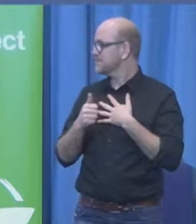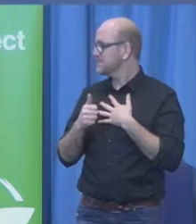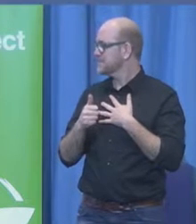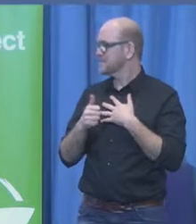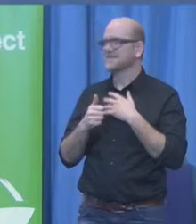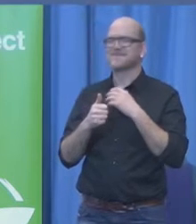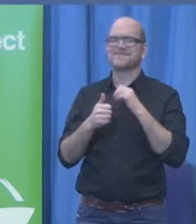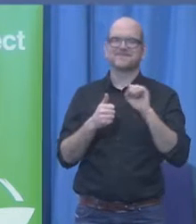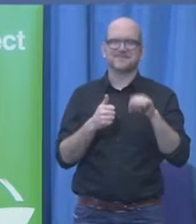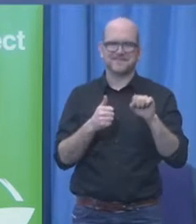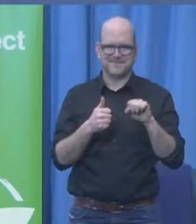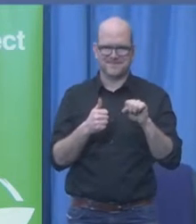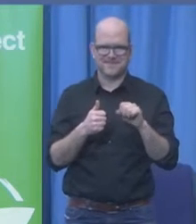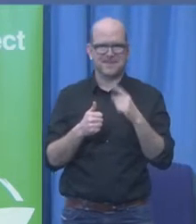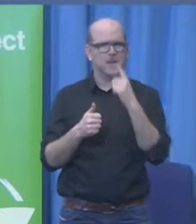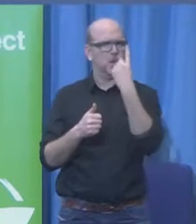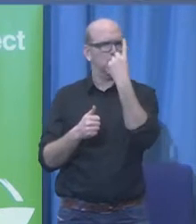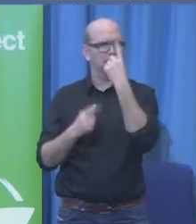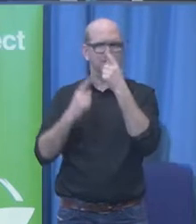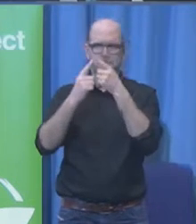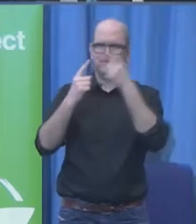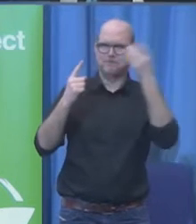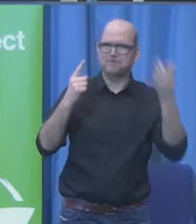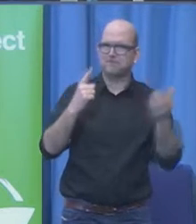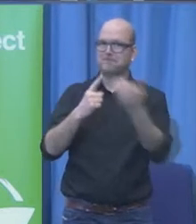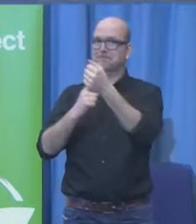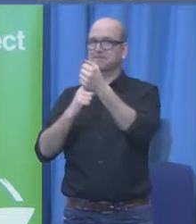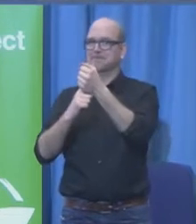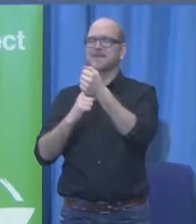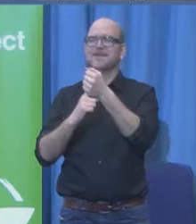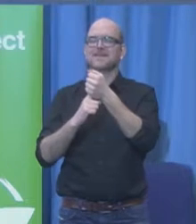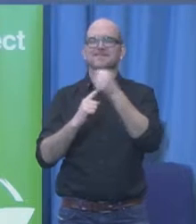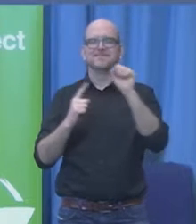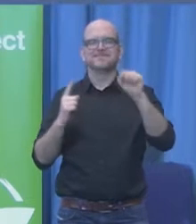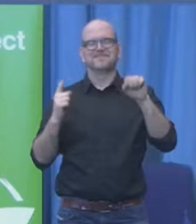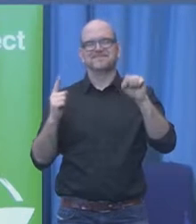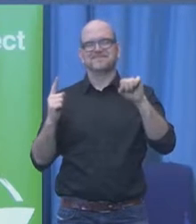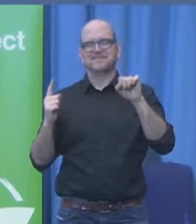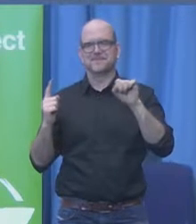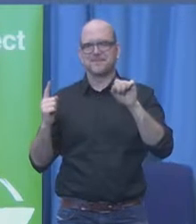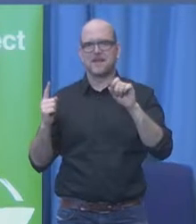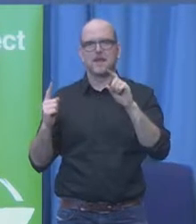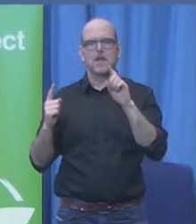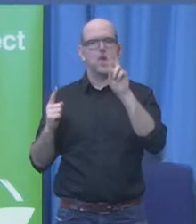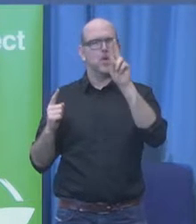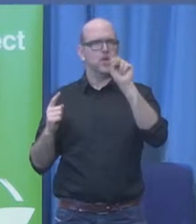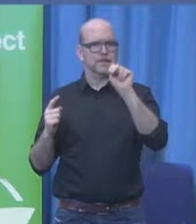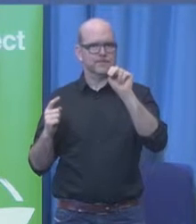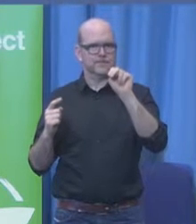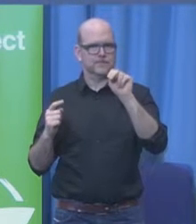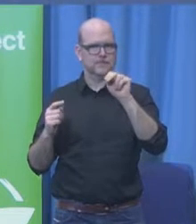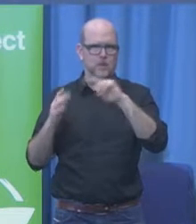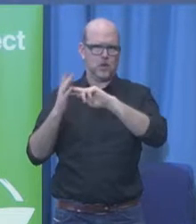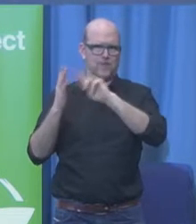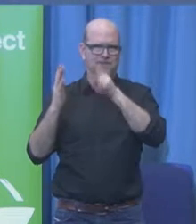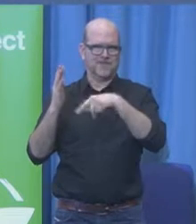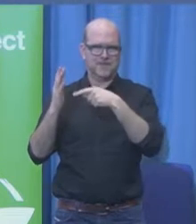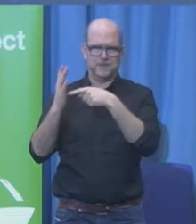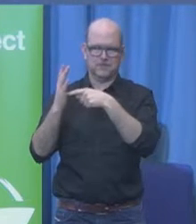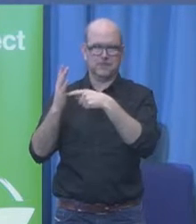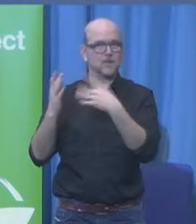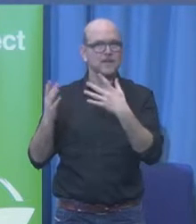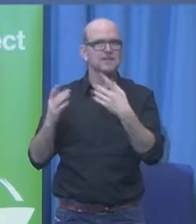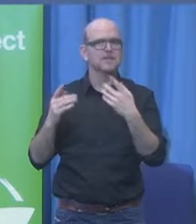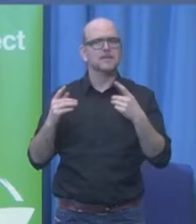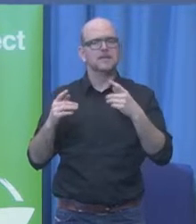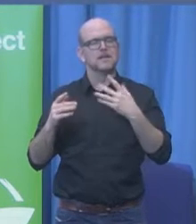achievement to mention is, of course, the ratification of the UN Convention